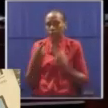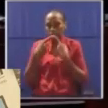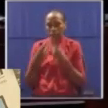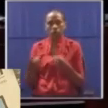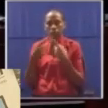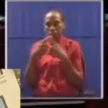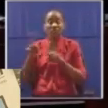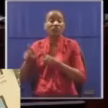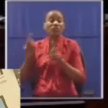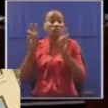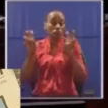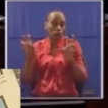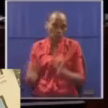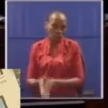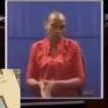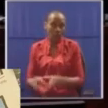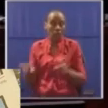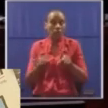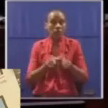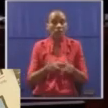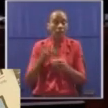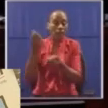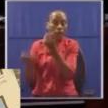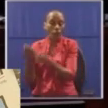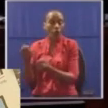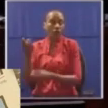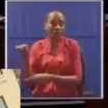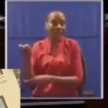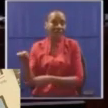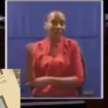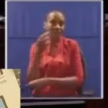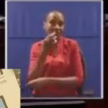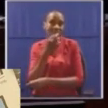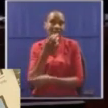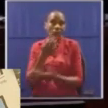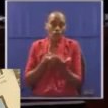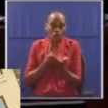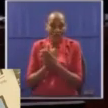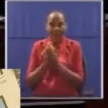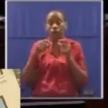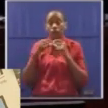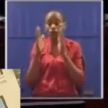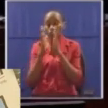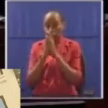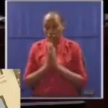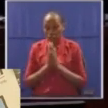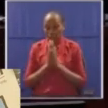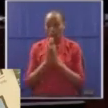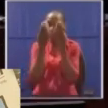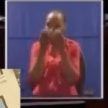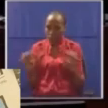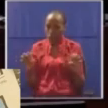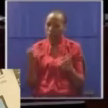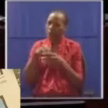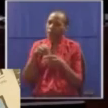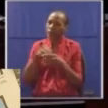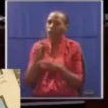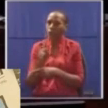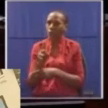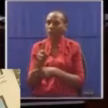of matters. Similarly, the court held that the right to religious freedom includes the